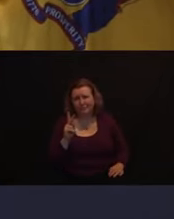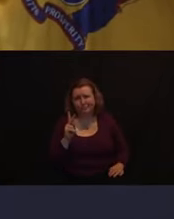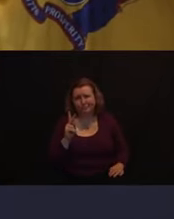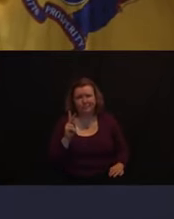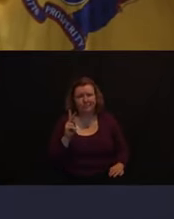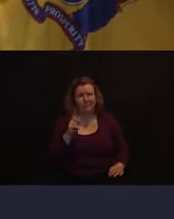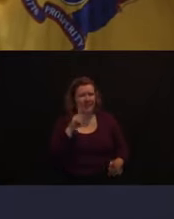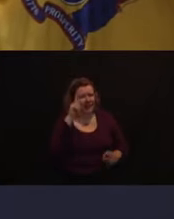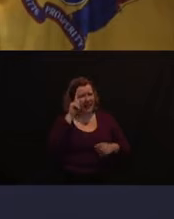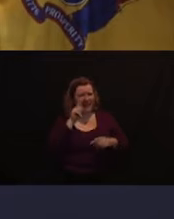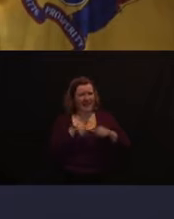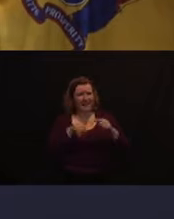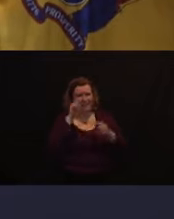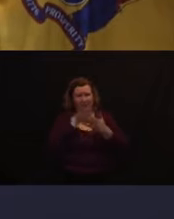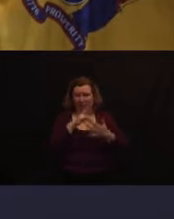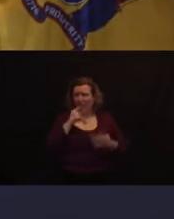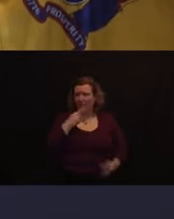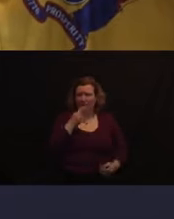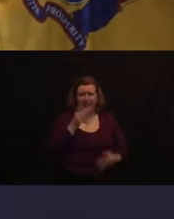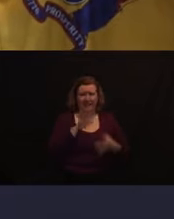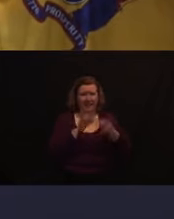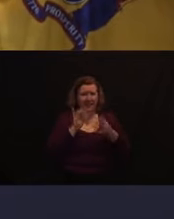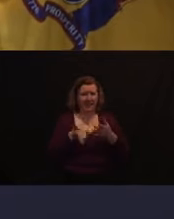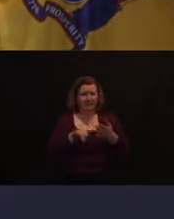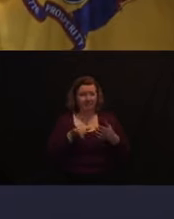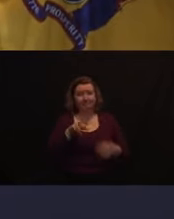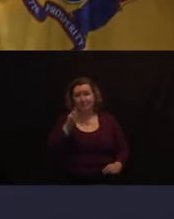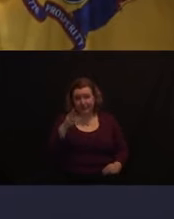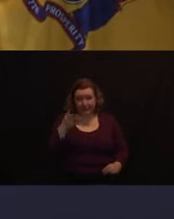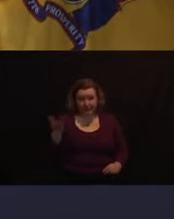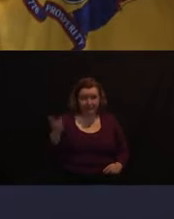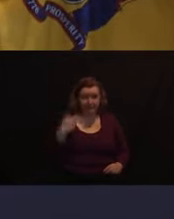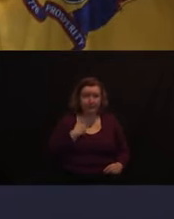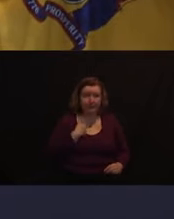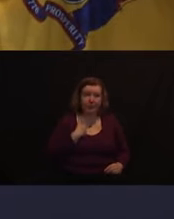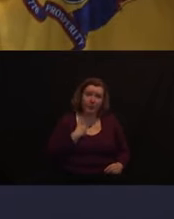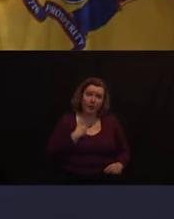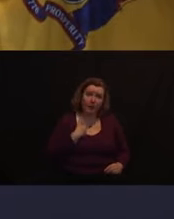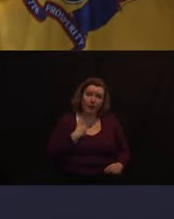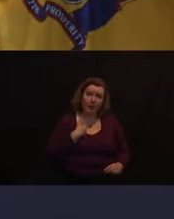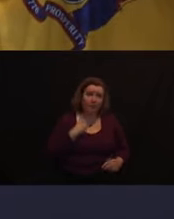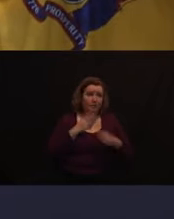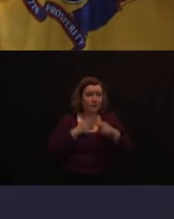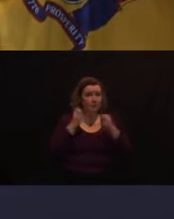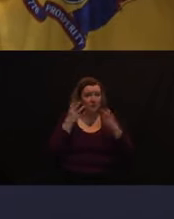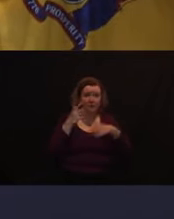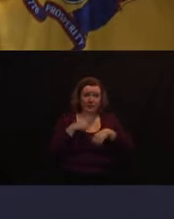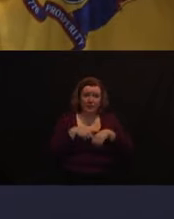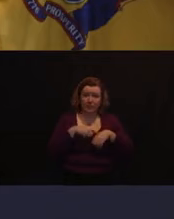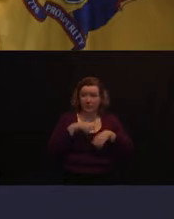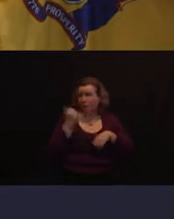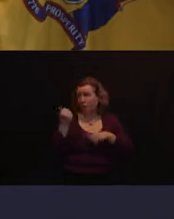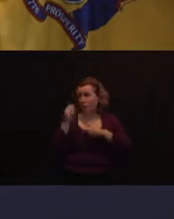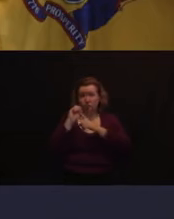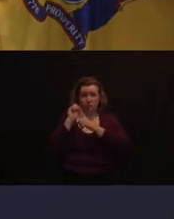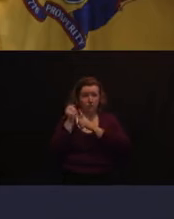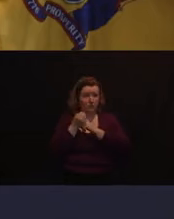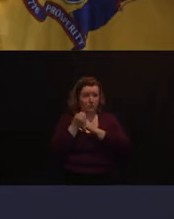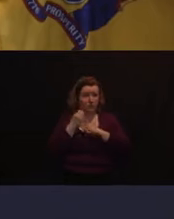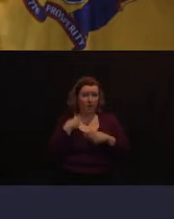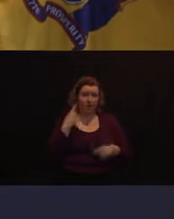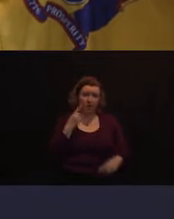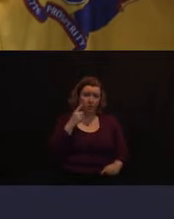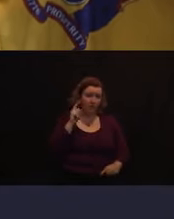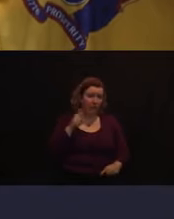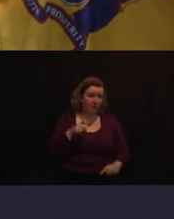think that's true. I think secondly, as we have said many times in other situations, we always have to start